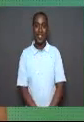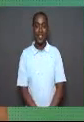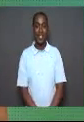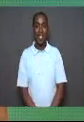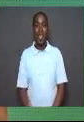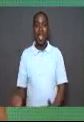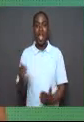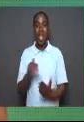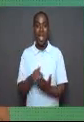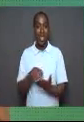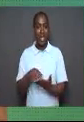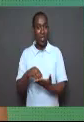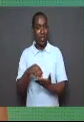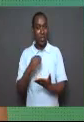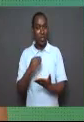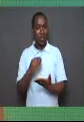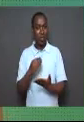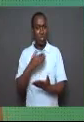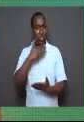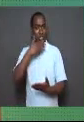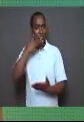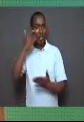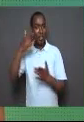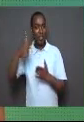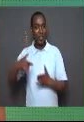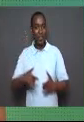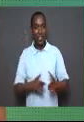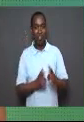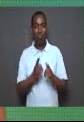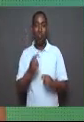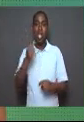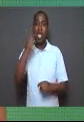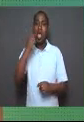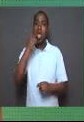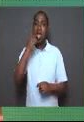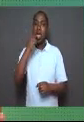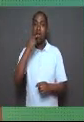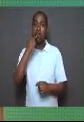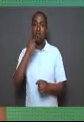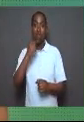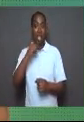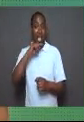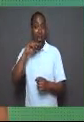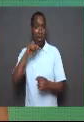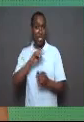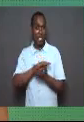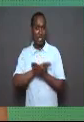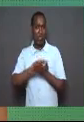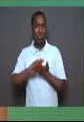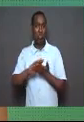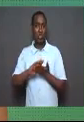will learn the best methods of keeping the oral cavity clean